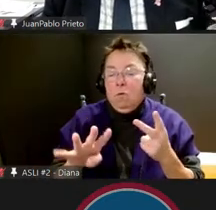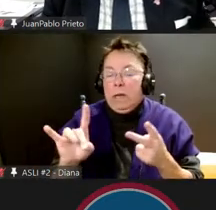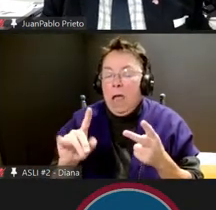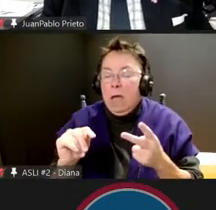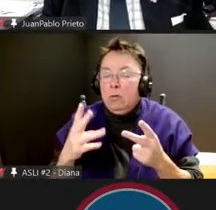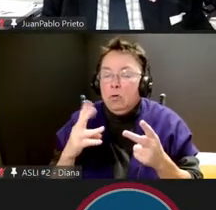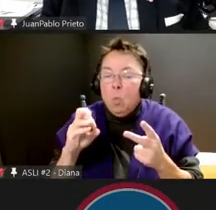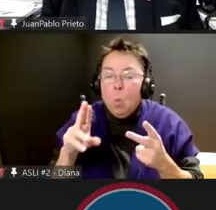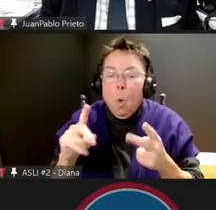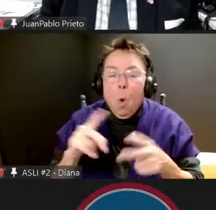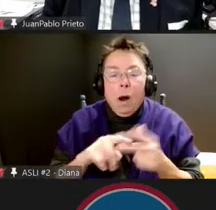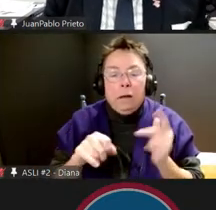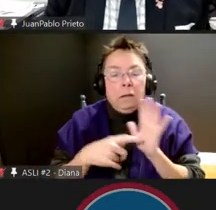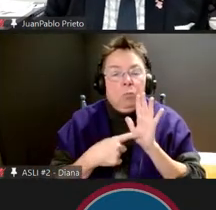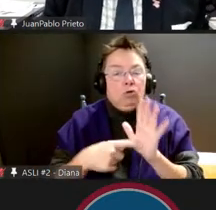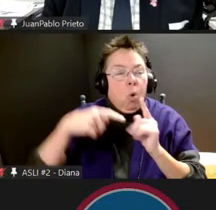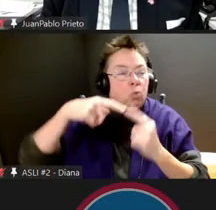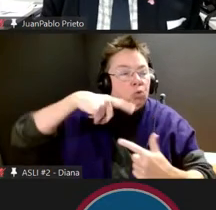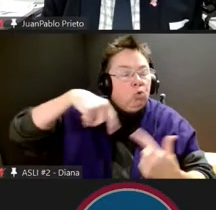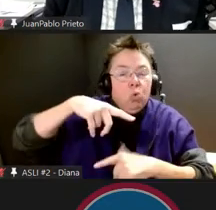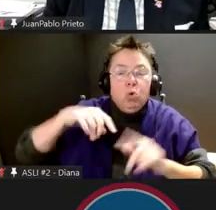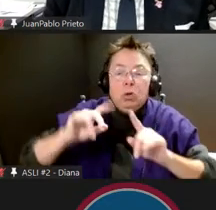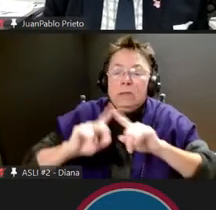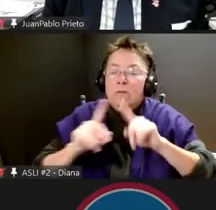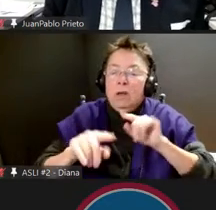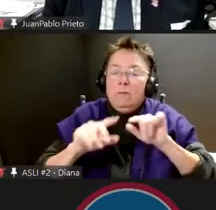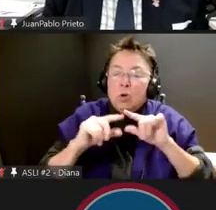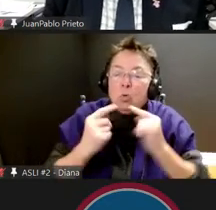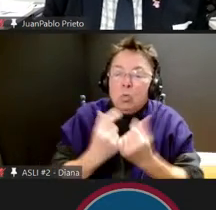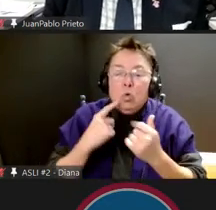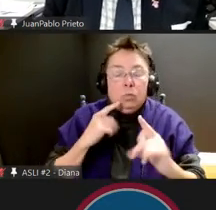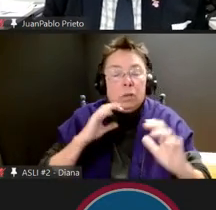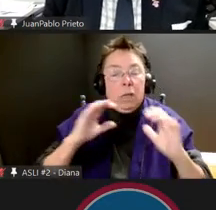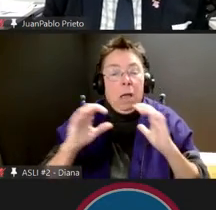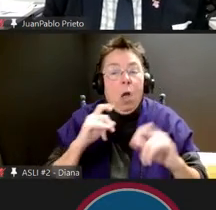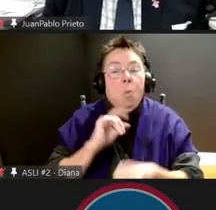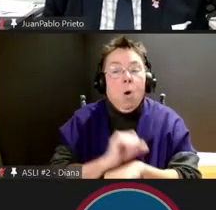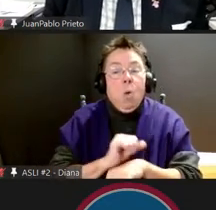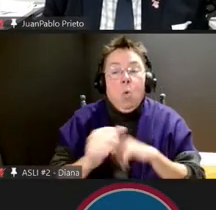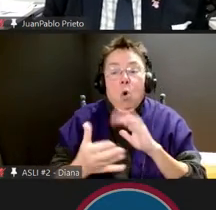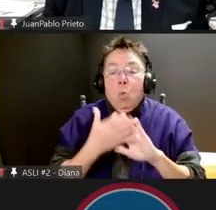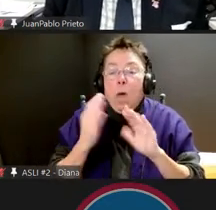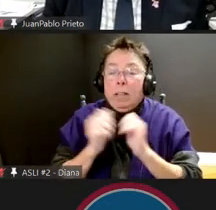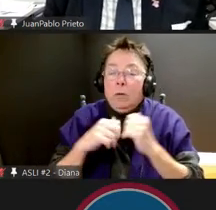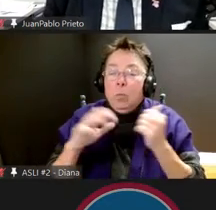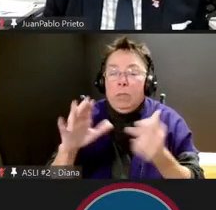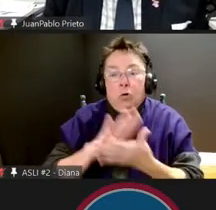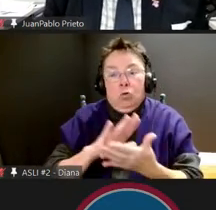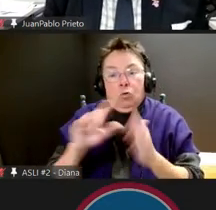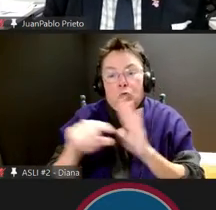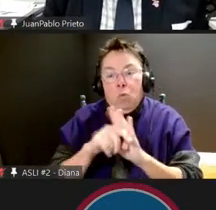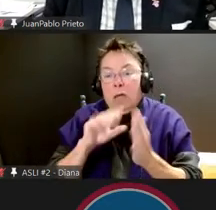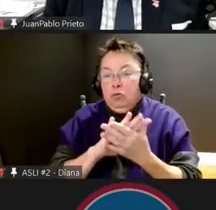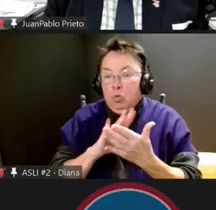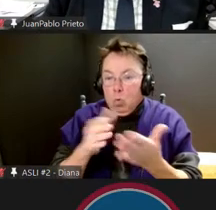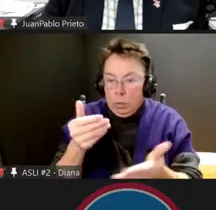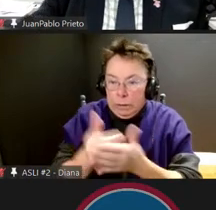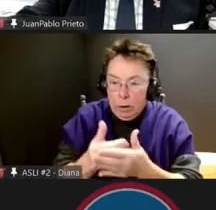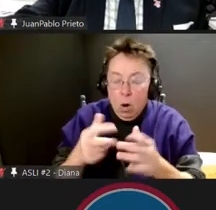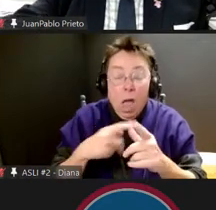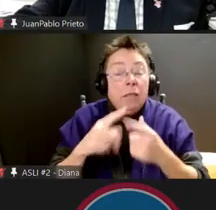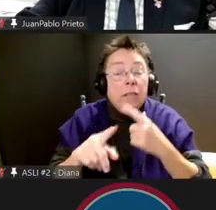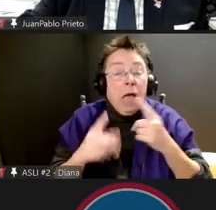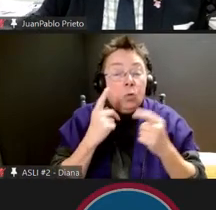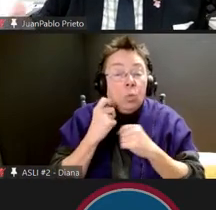provide site tours for various groups and communications. We've been working very closely with Gowdy Elementary throughout the project, but also very much recently